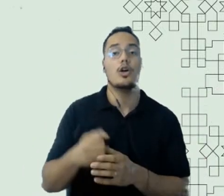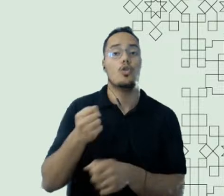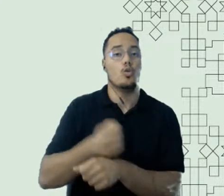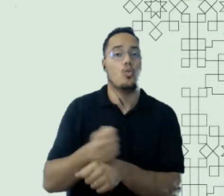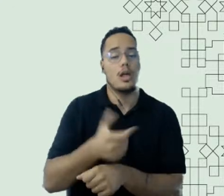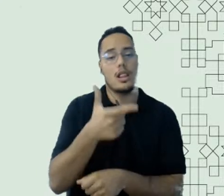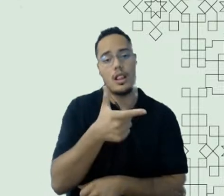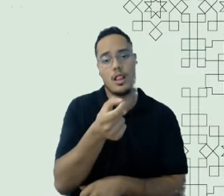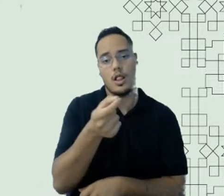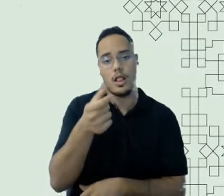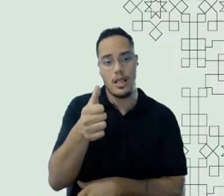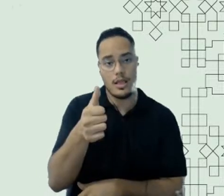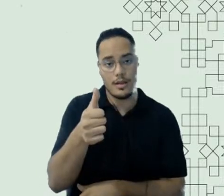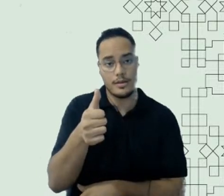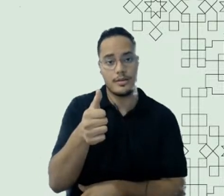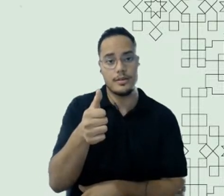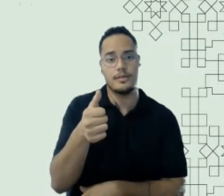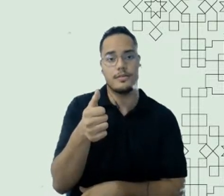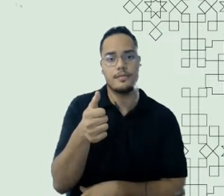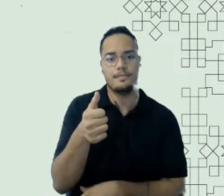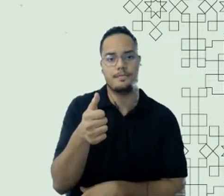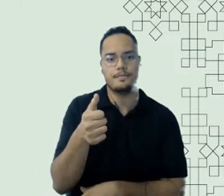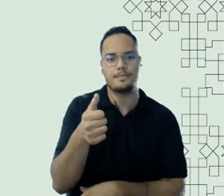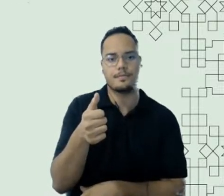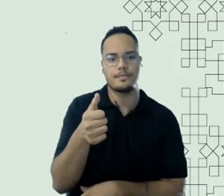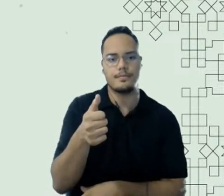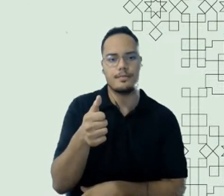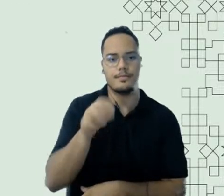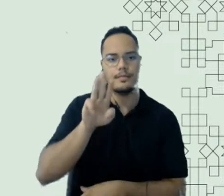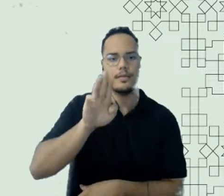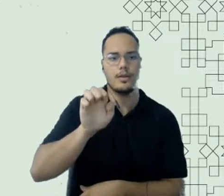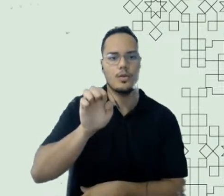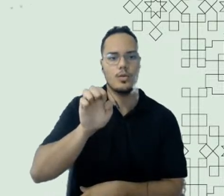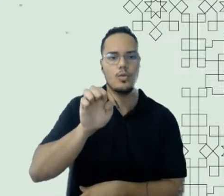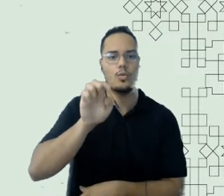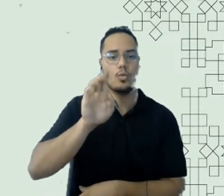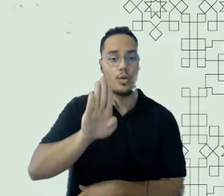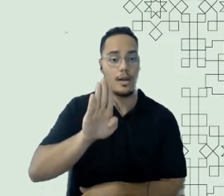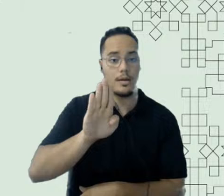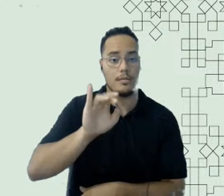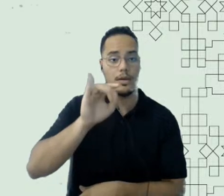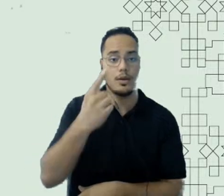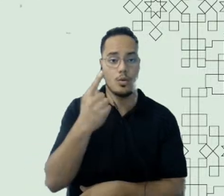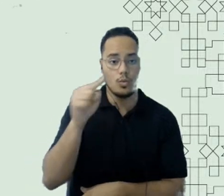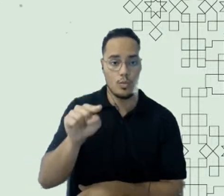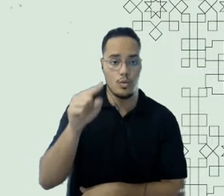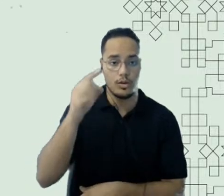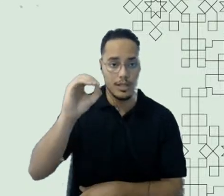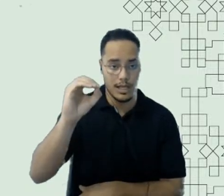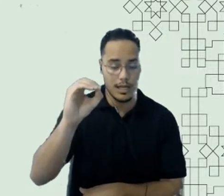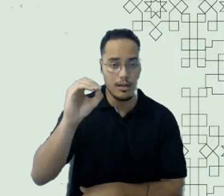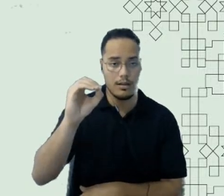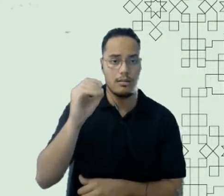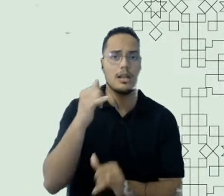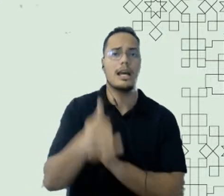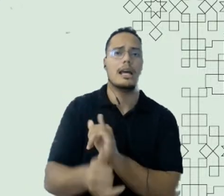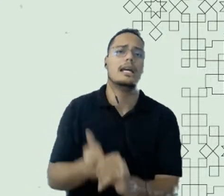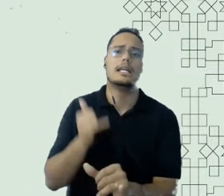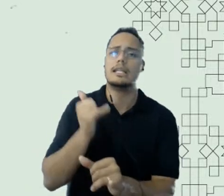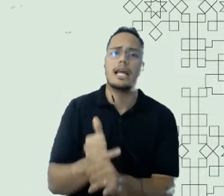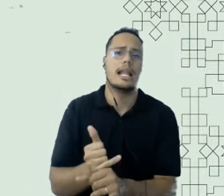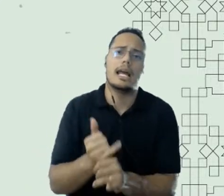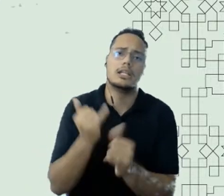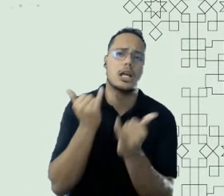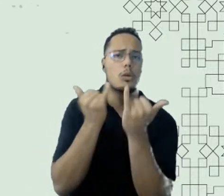Web 1.0, where internet was mostly an information portal. You went on the internet to look for